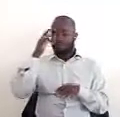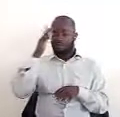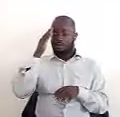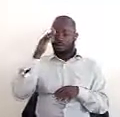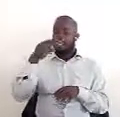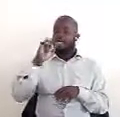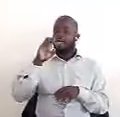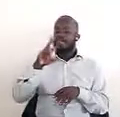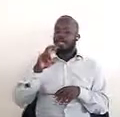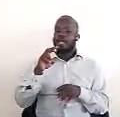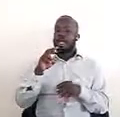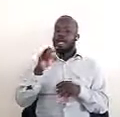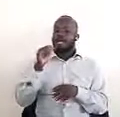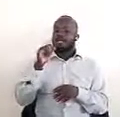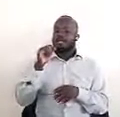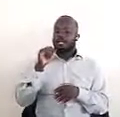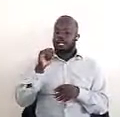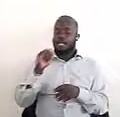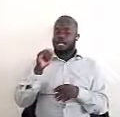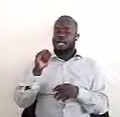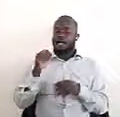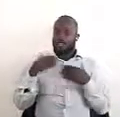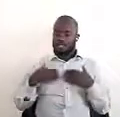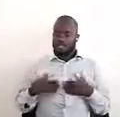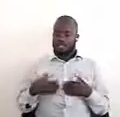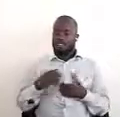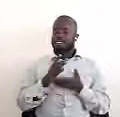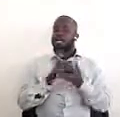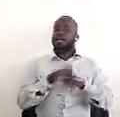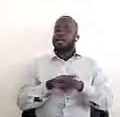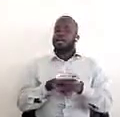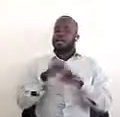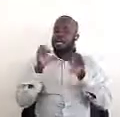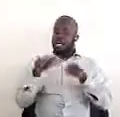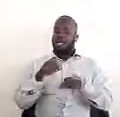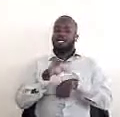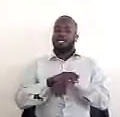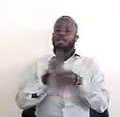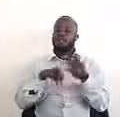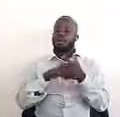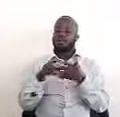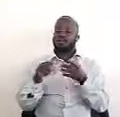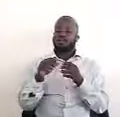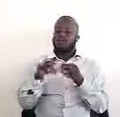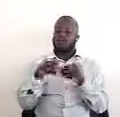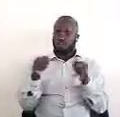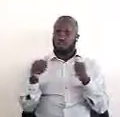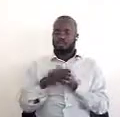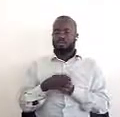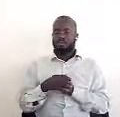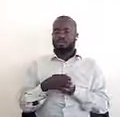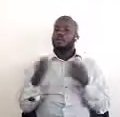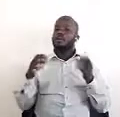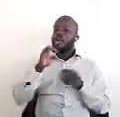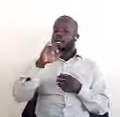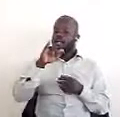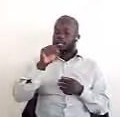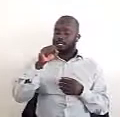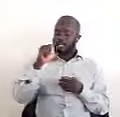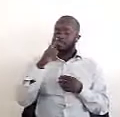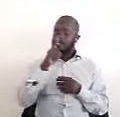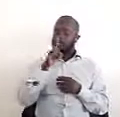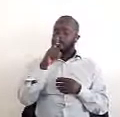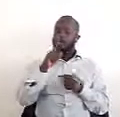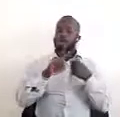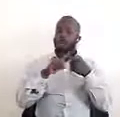for detecting HIV antibodies, on occasion it can lead to the wrong diagnosis. For cases where the ELISA